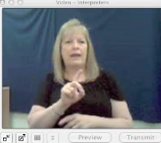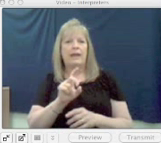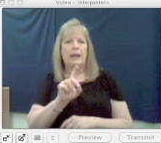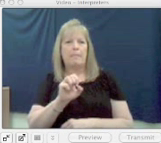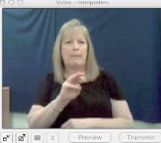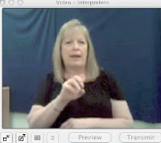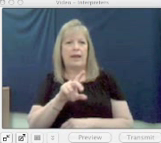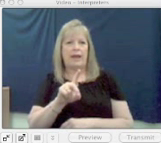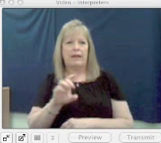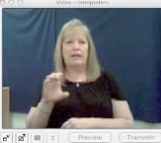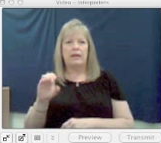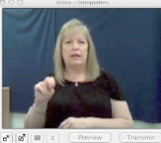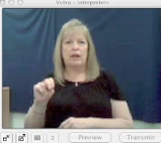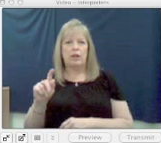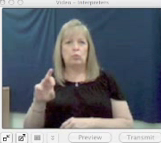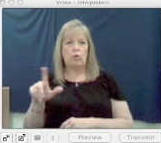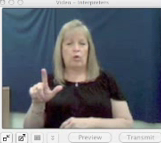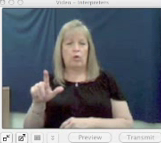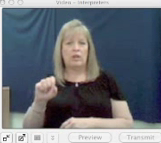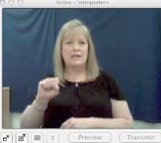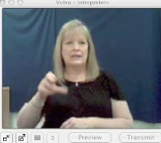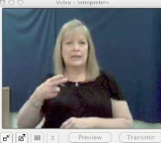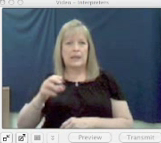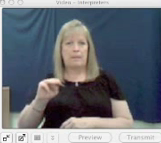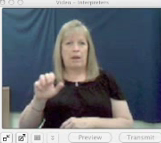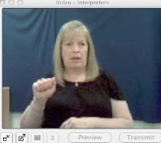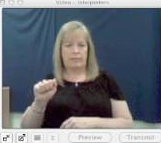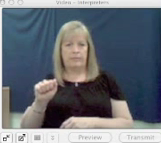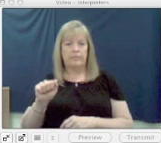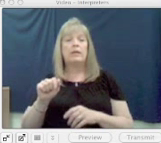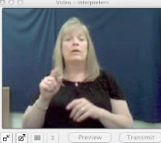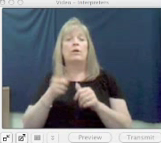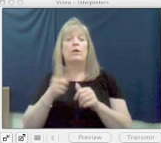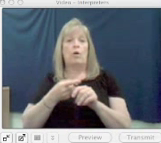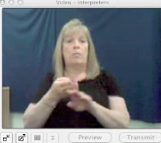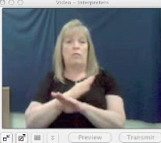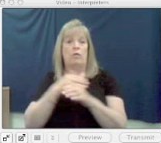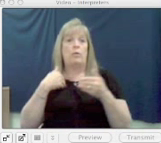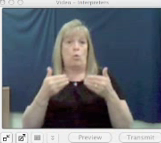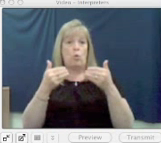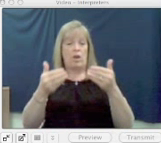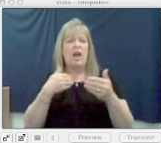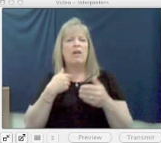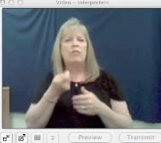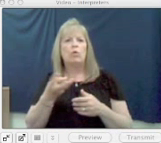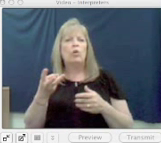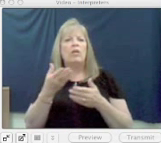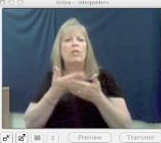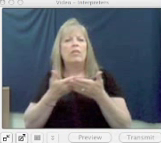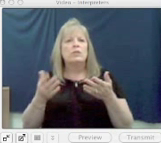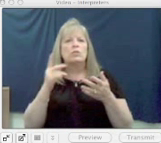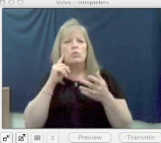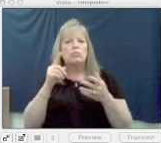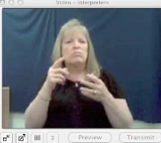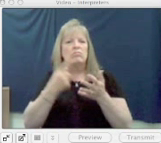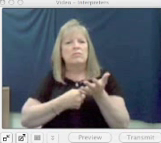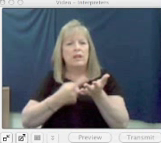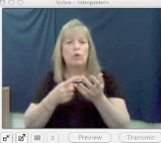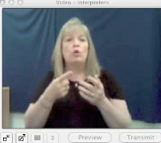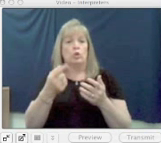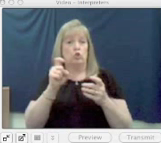before we jump in, I have a couple housekeeping things that we need to go over. As you all should already have up is the